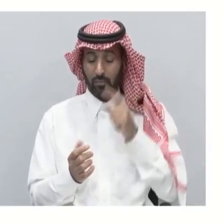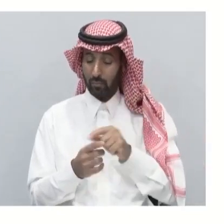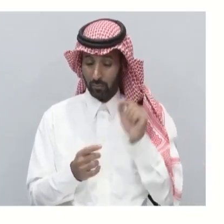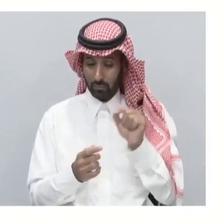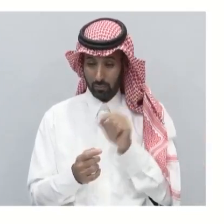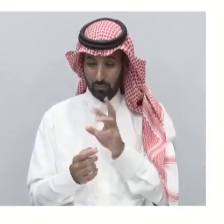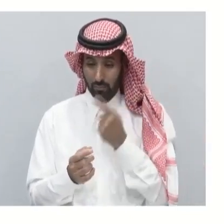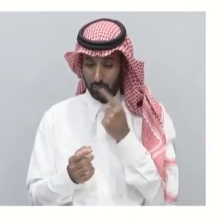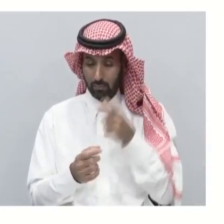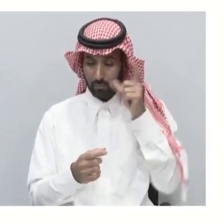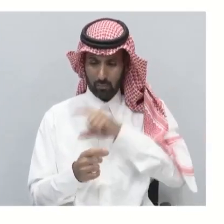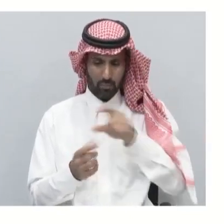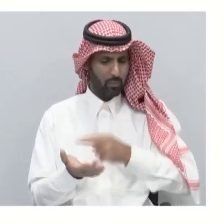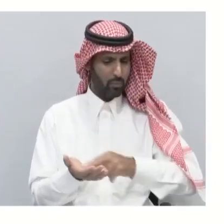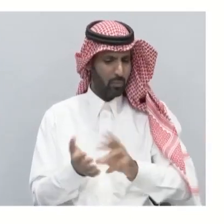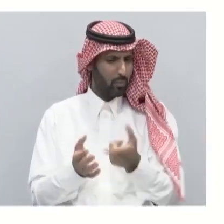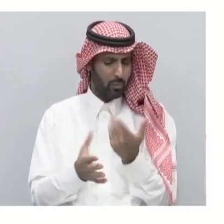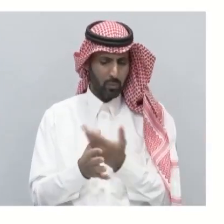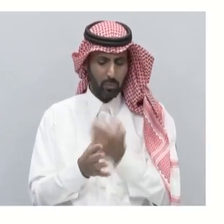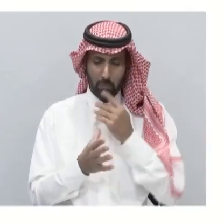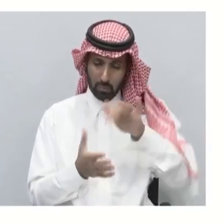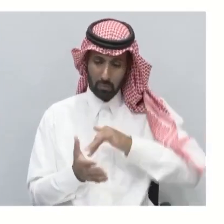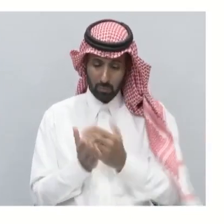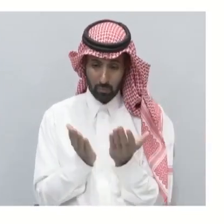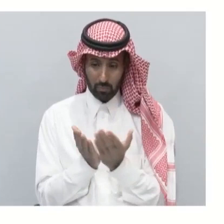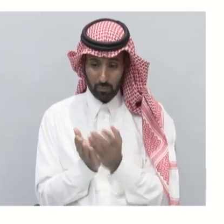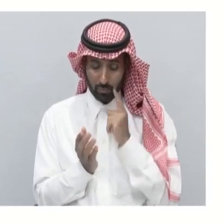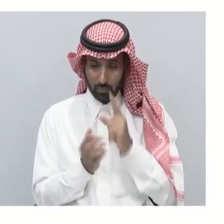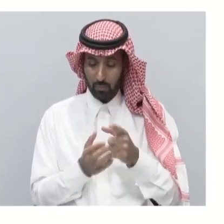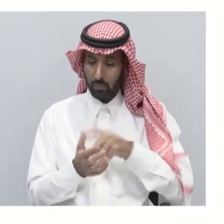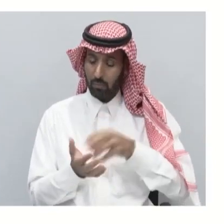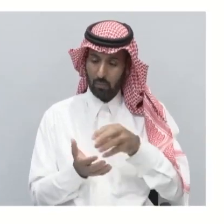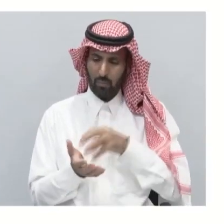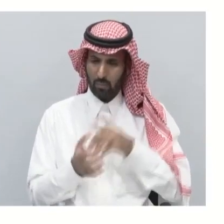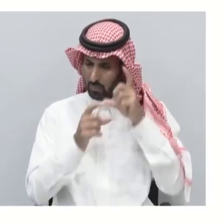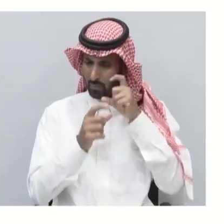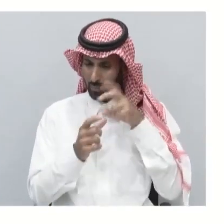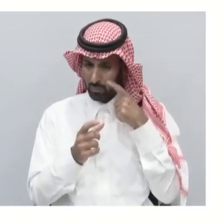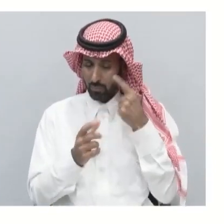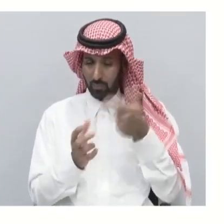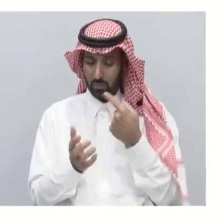megagoal.com. Subject: Back to school. Attachment: